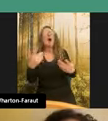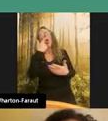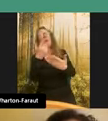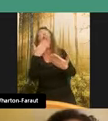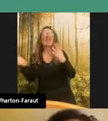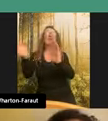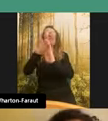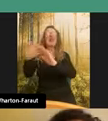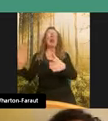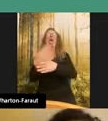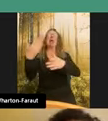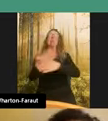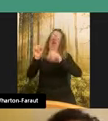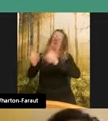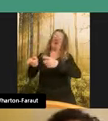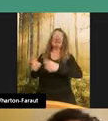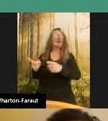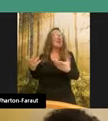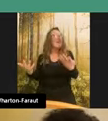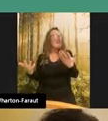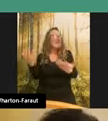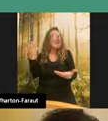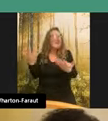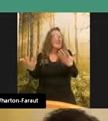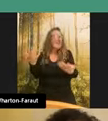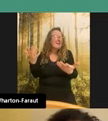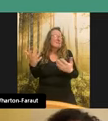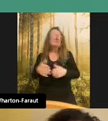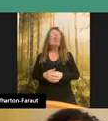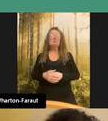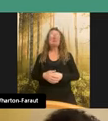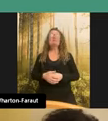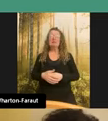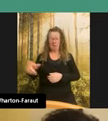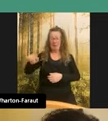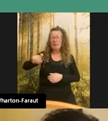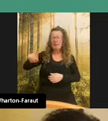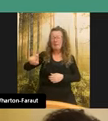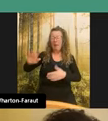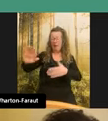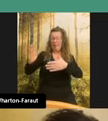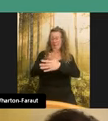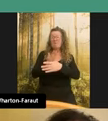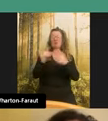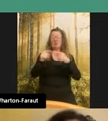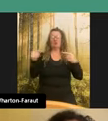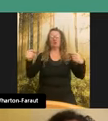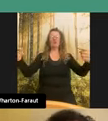if we can enter into the first room, which was really the healthcare room.